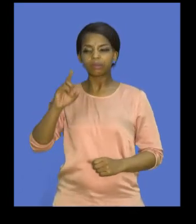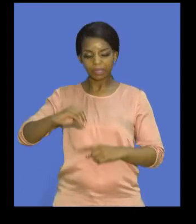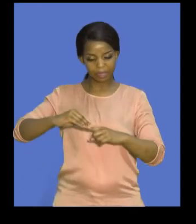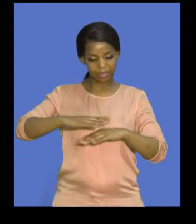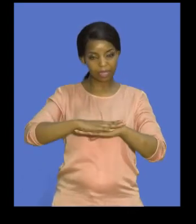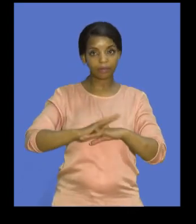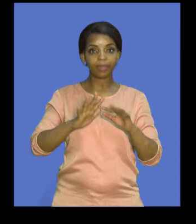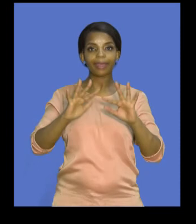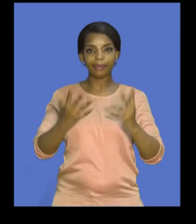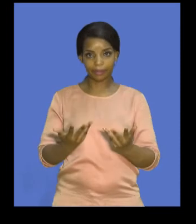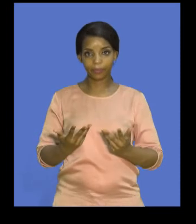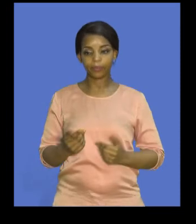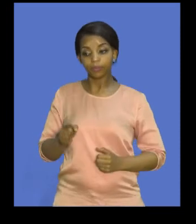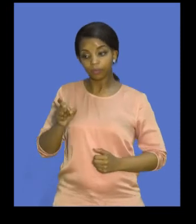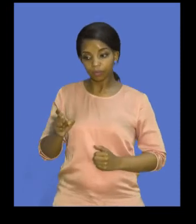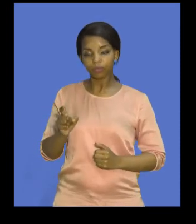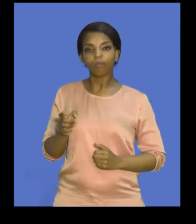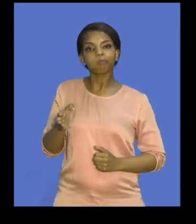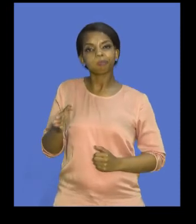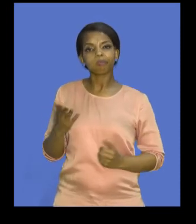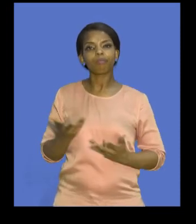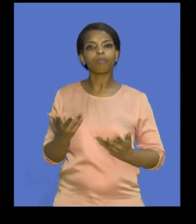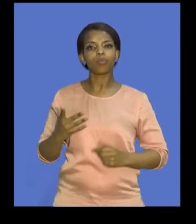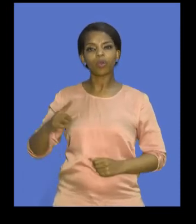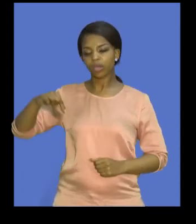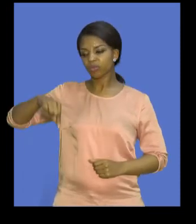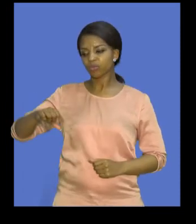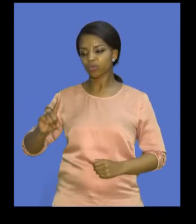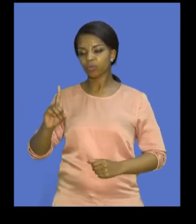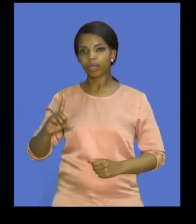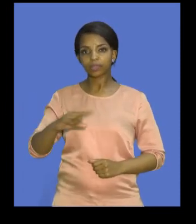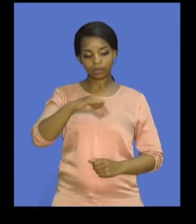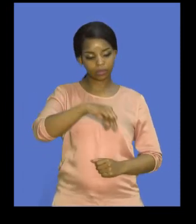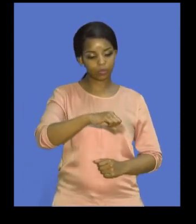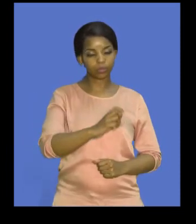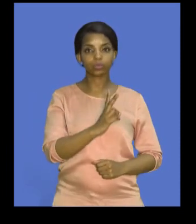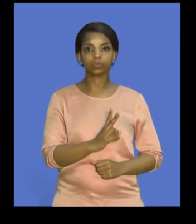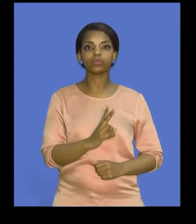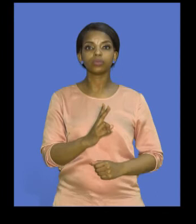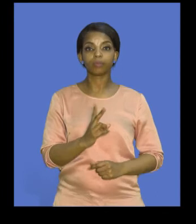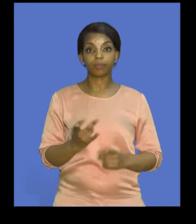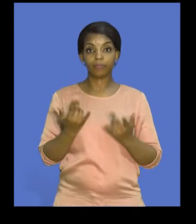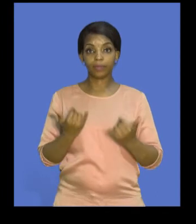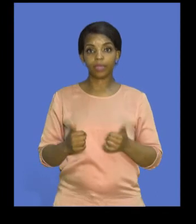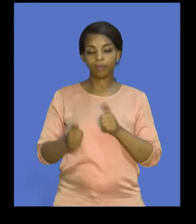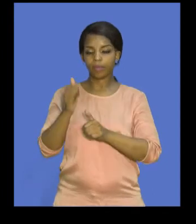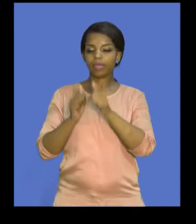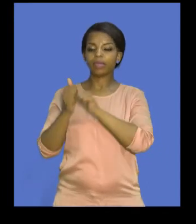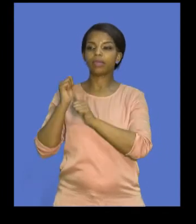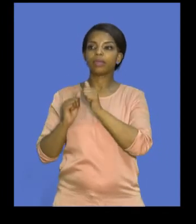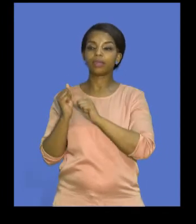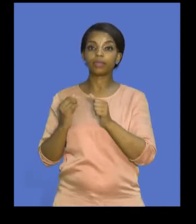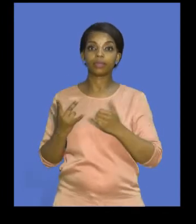between Q1 and Q2. So if we go back to our previous slide, you'd realize that the force is